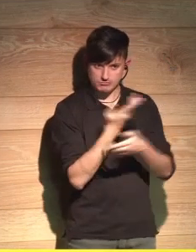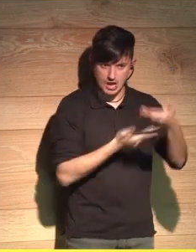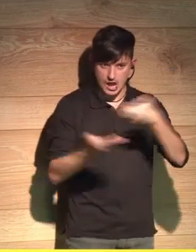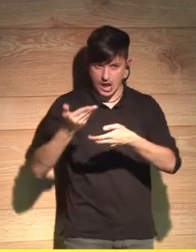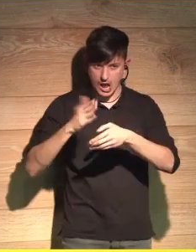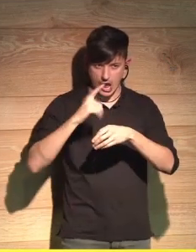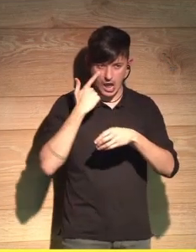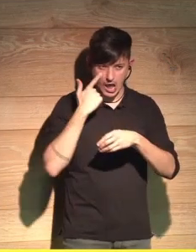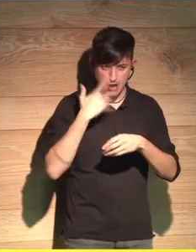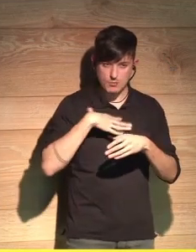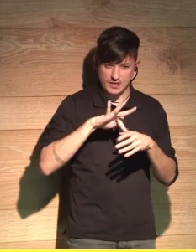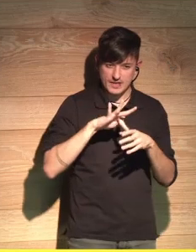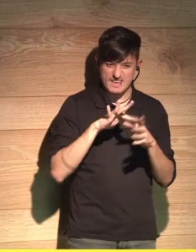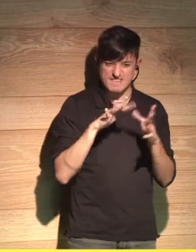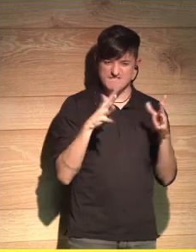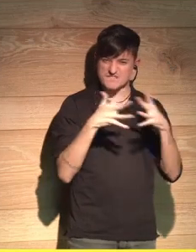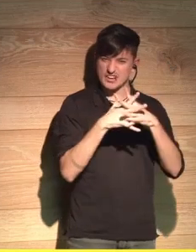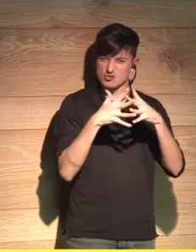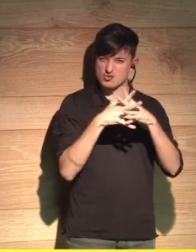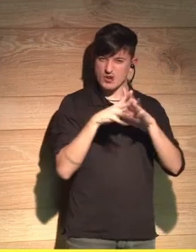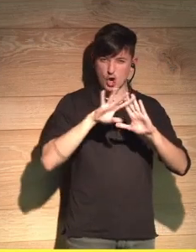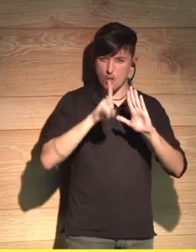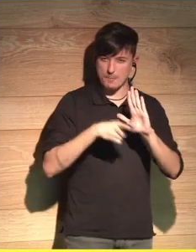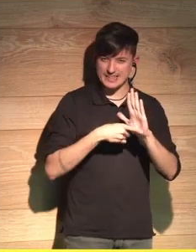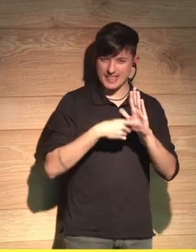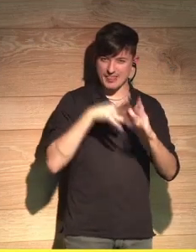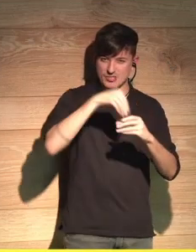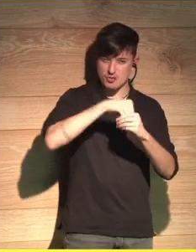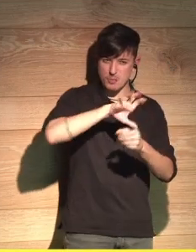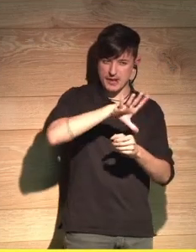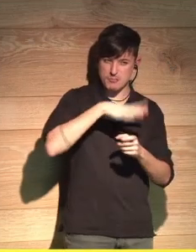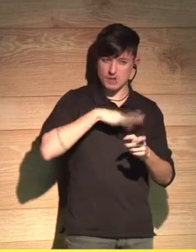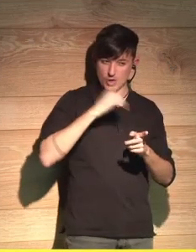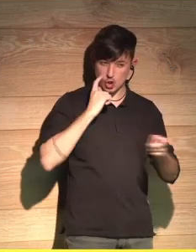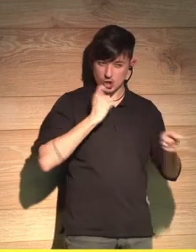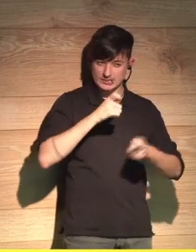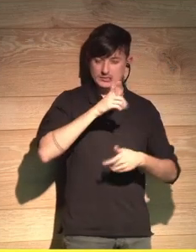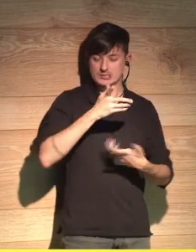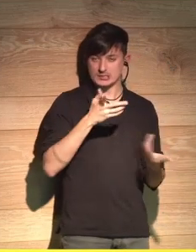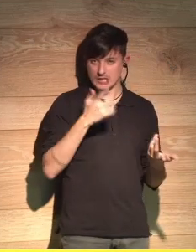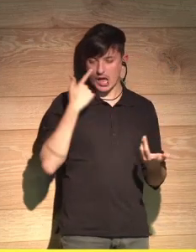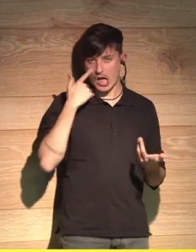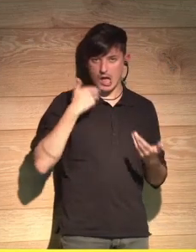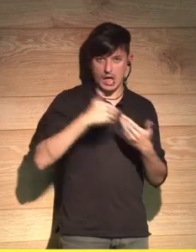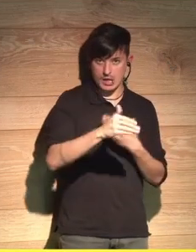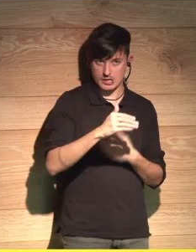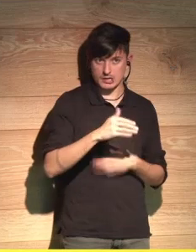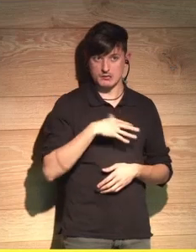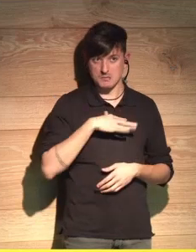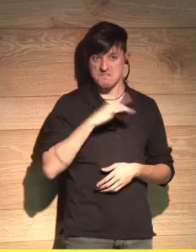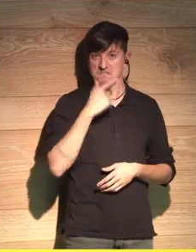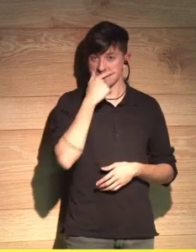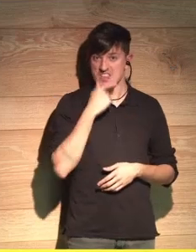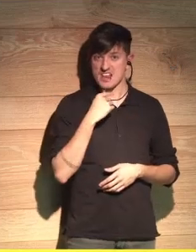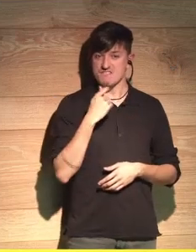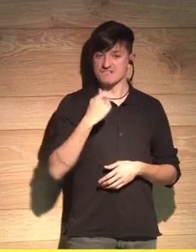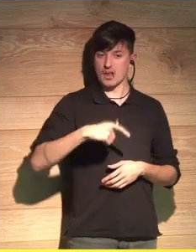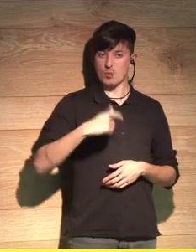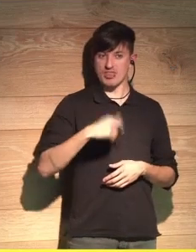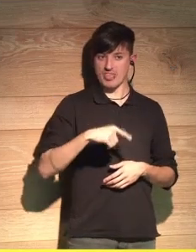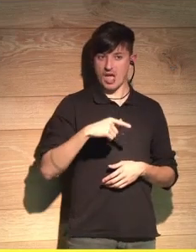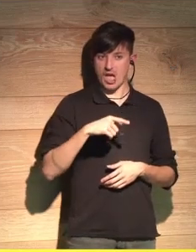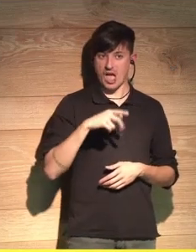of a country. It becomes quite interesting. It's not perfect, but you get very easily the frequencies, which means it's a bit like when you go to hospital. When